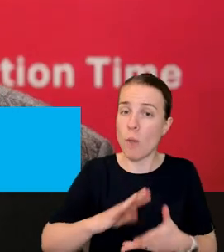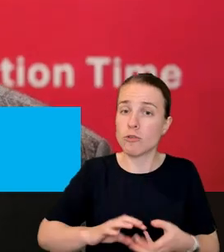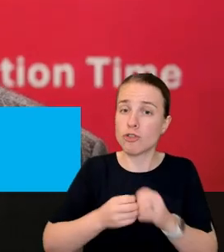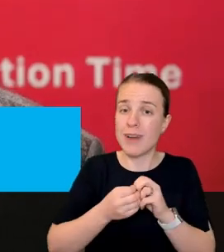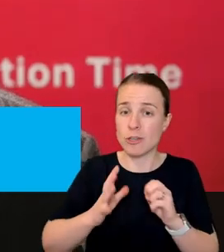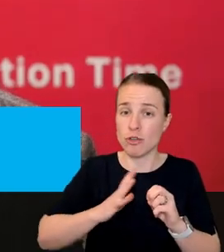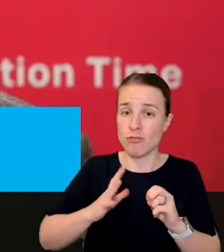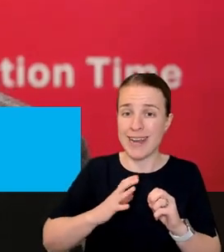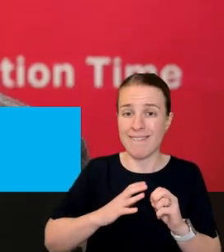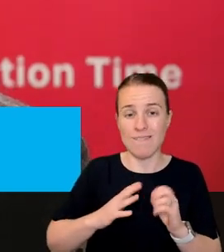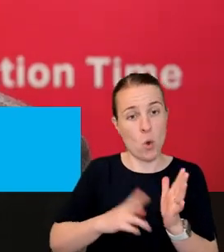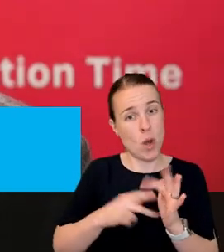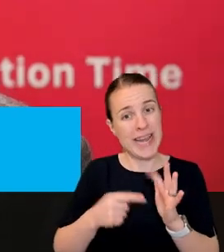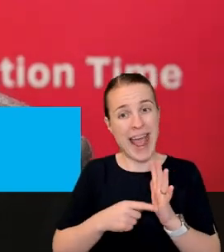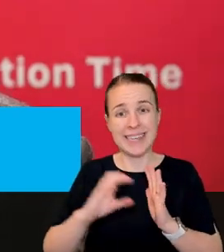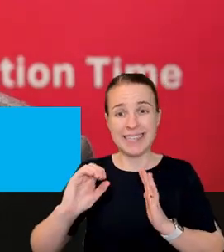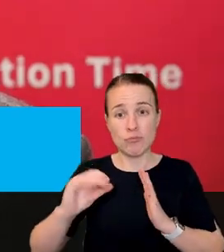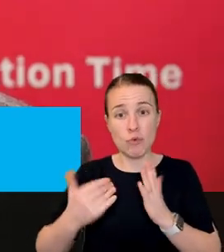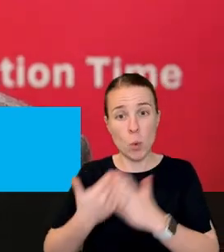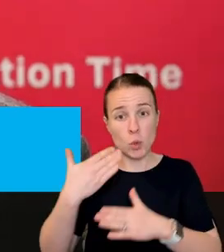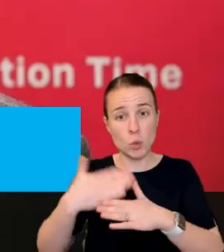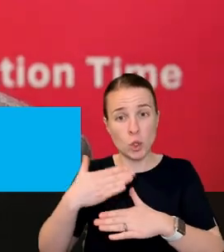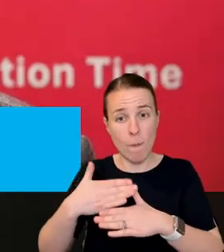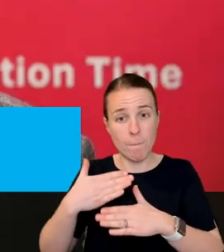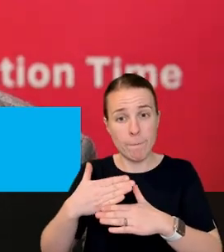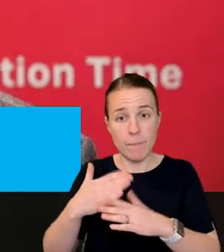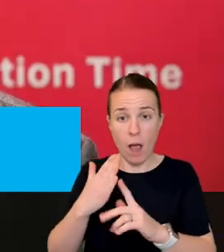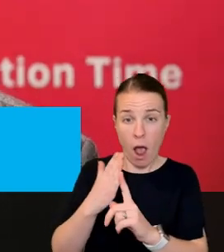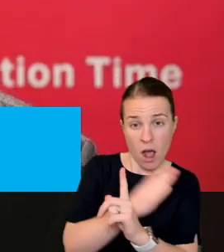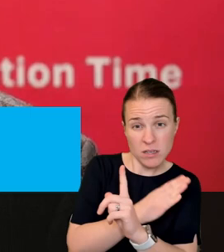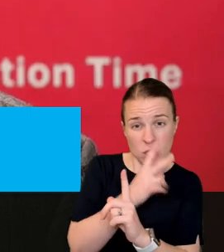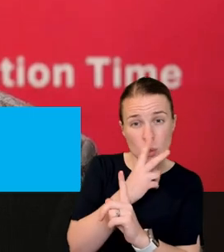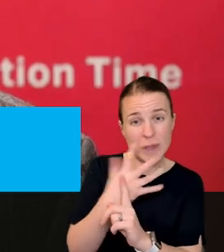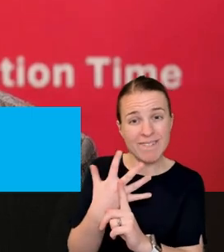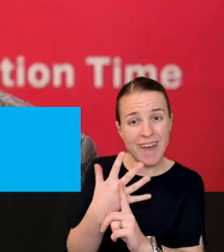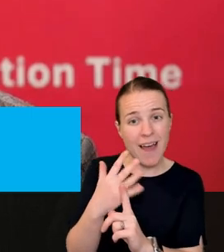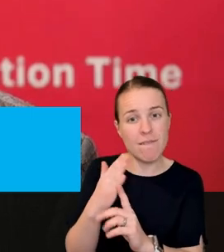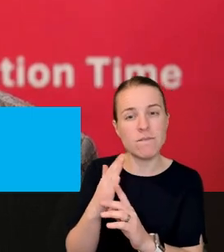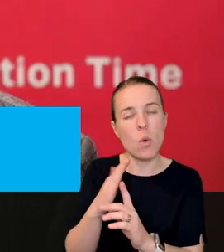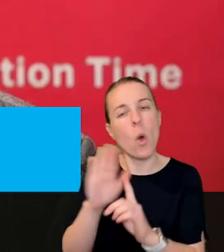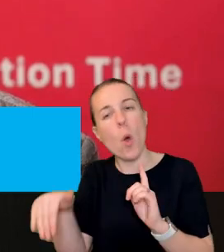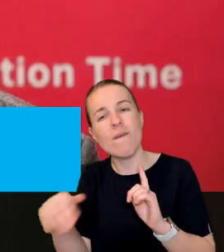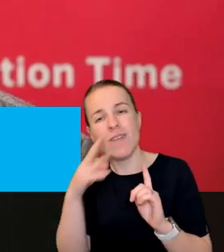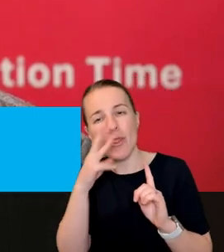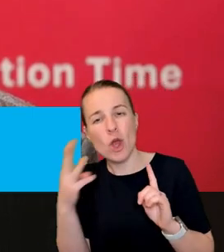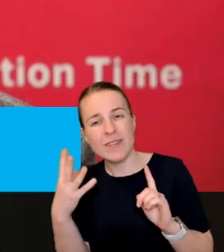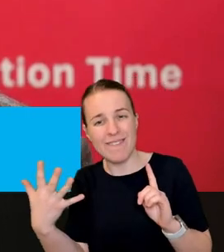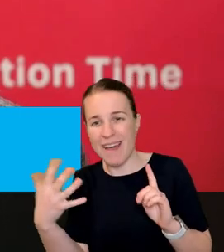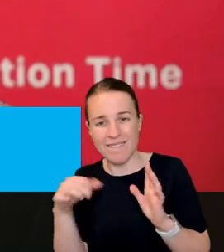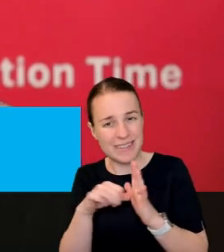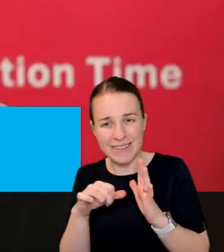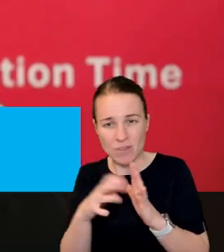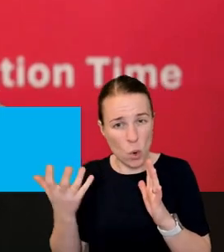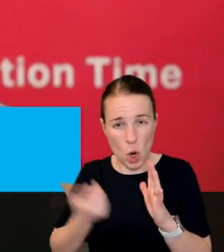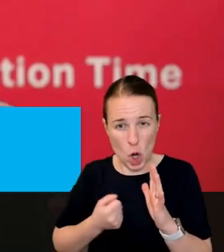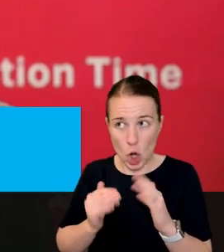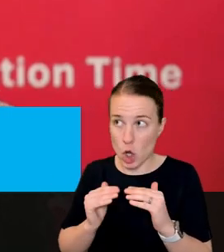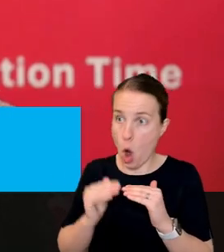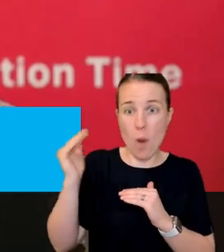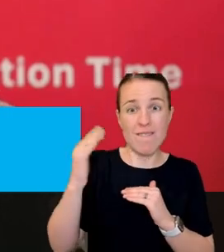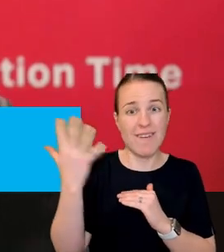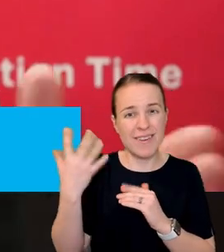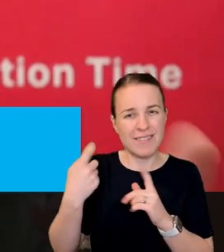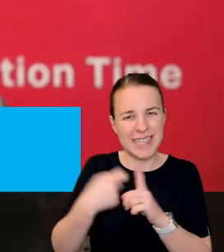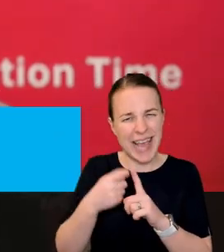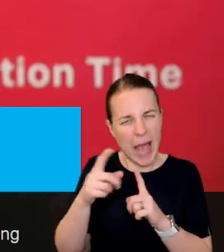new jobs? Under 25s and over 35s are having difficulty earning more than 15k in London whilst polluting jobs are